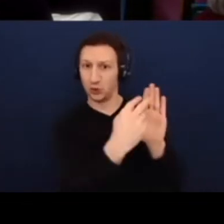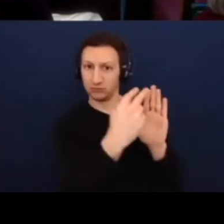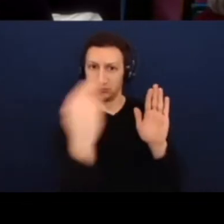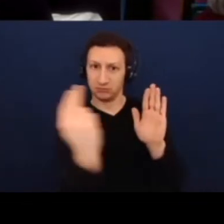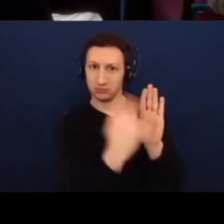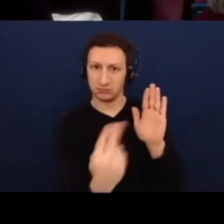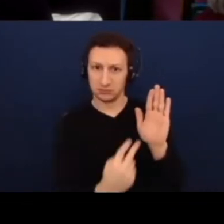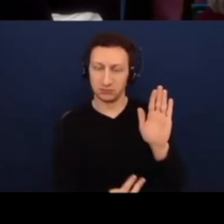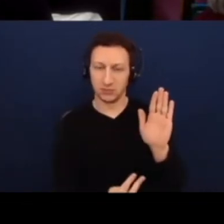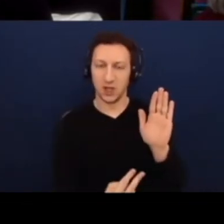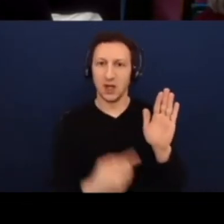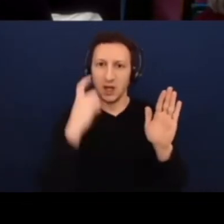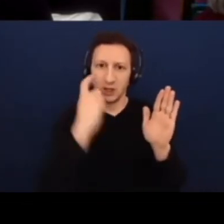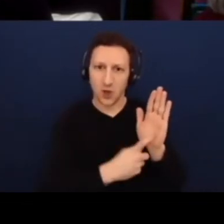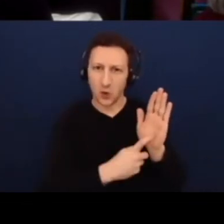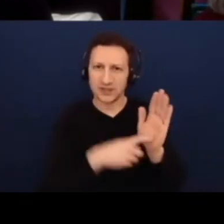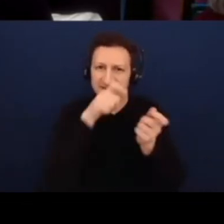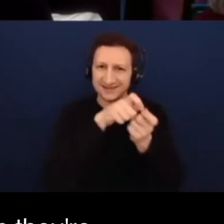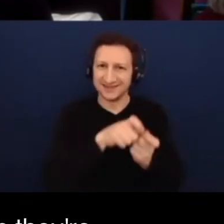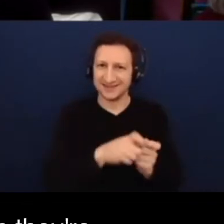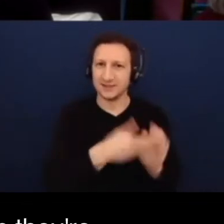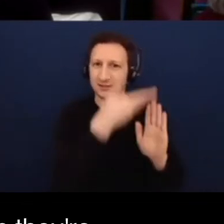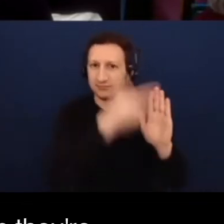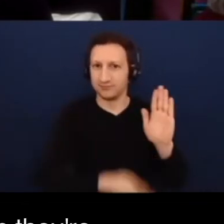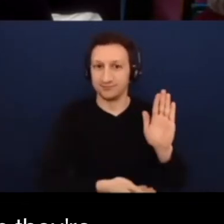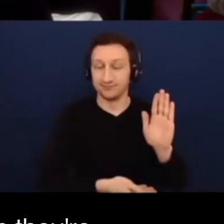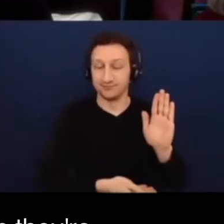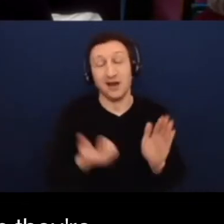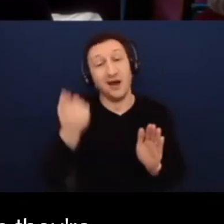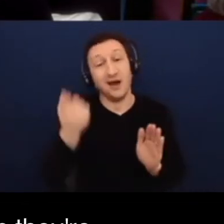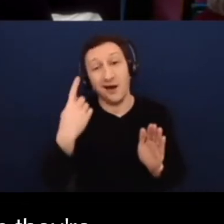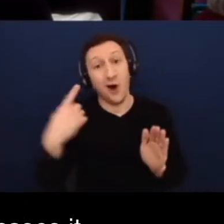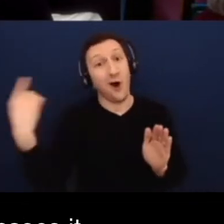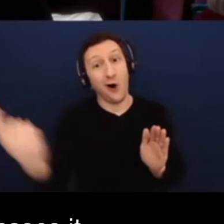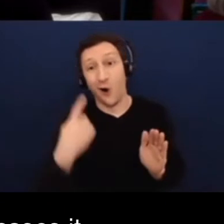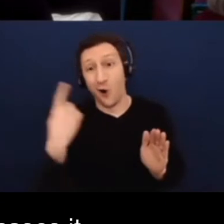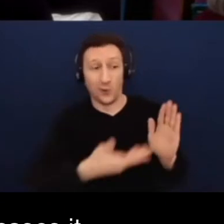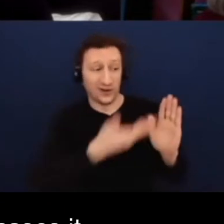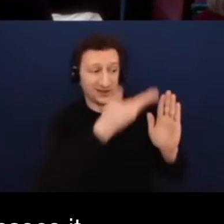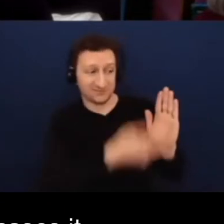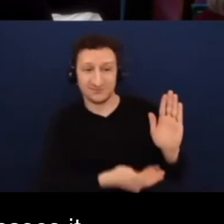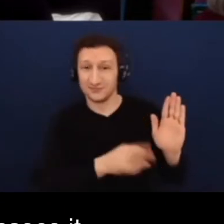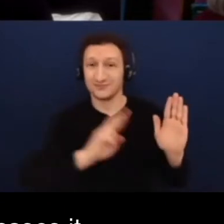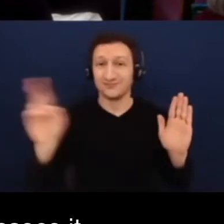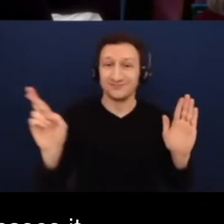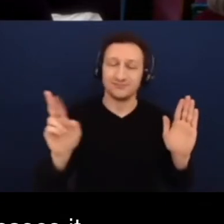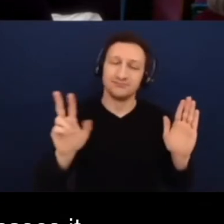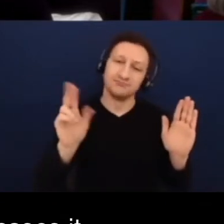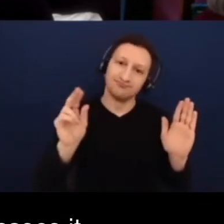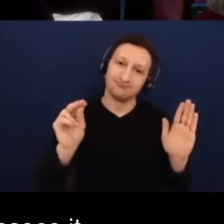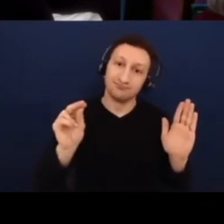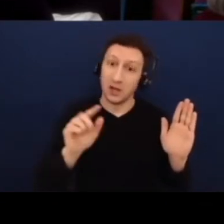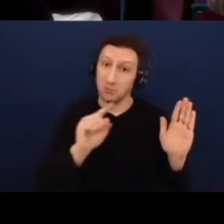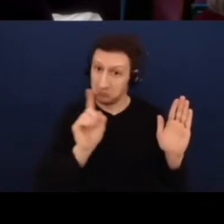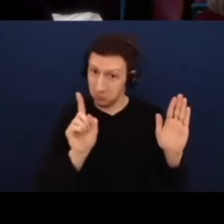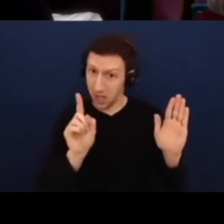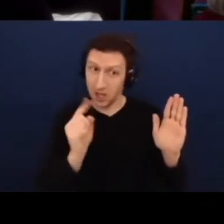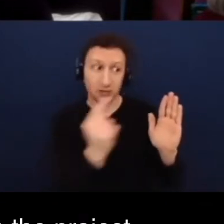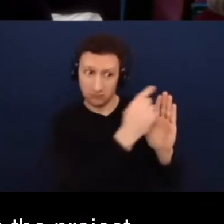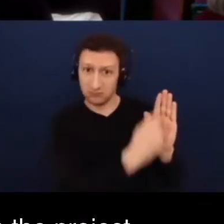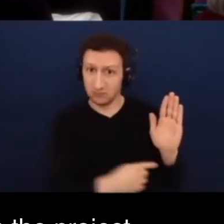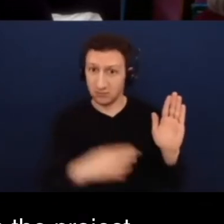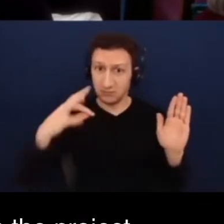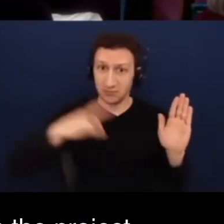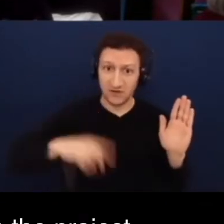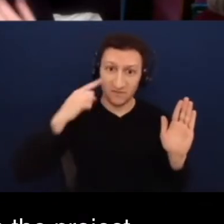out for you. That isn't always the case that everybody gets this when they're doing audio description, but in some cases it can be helpful, right? Yes, yeah, and